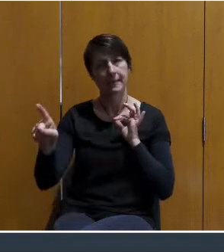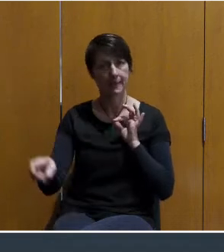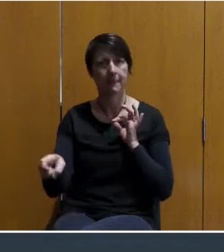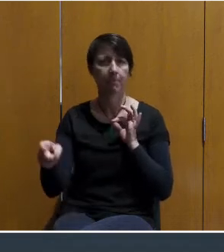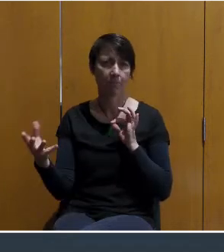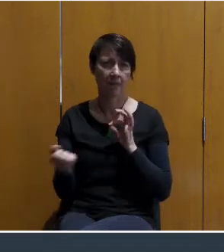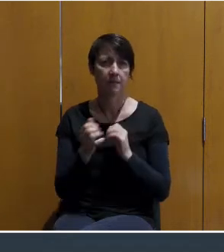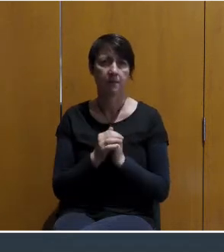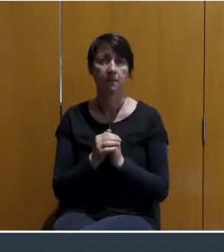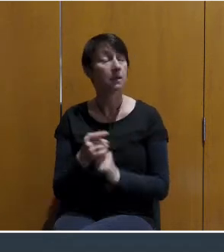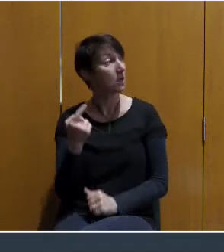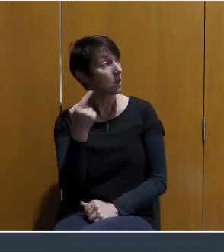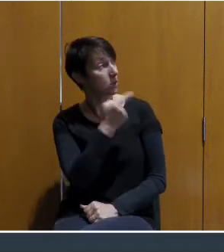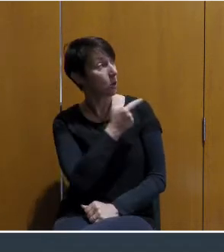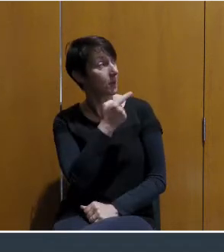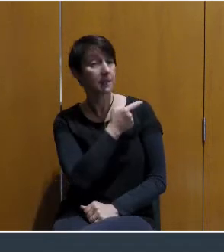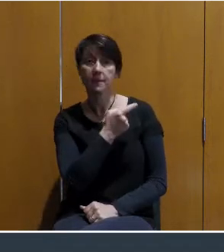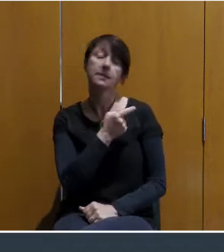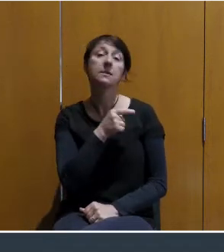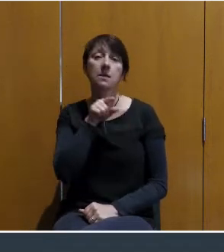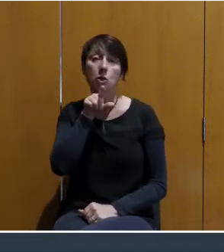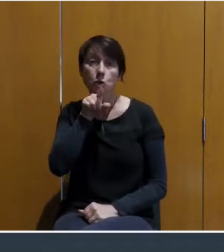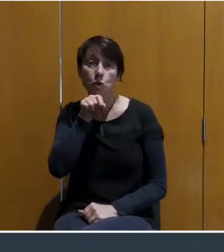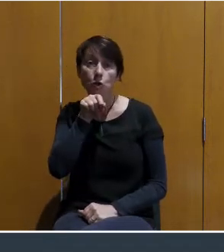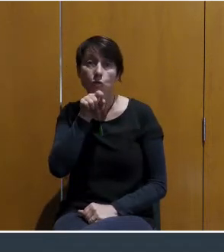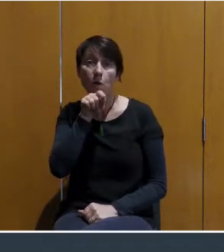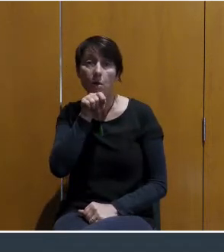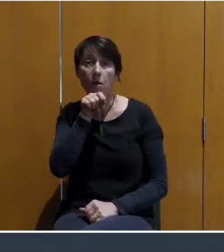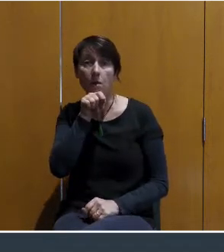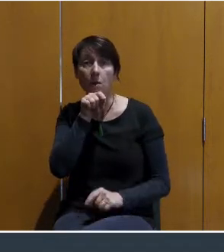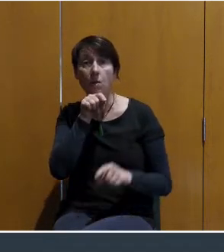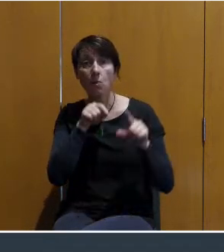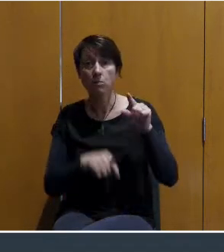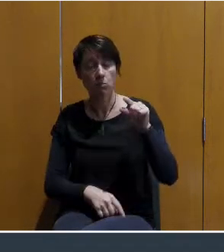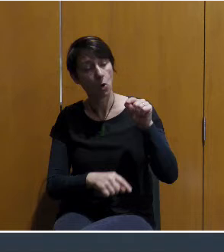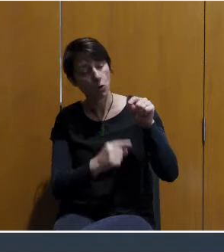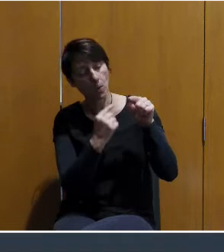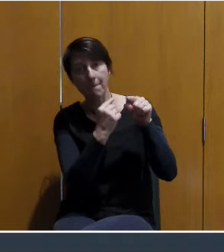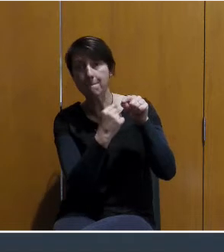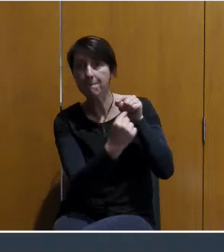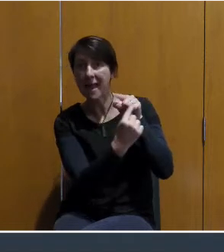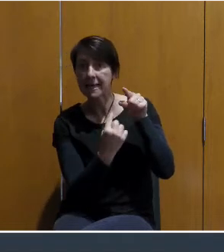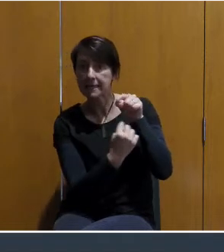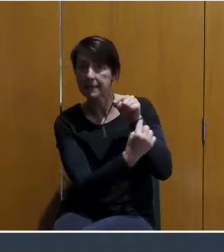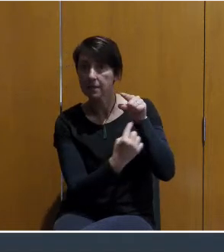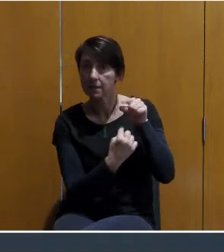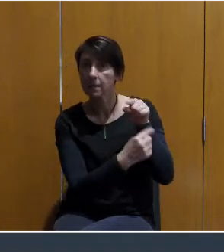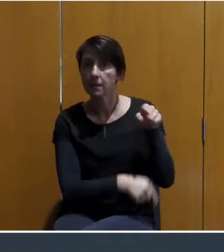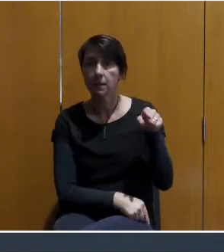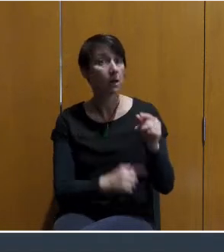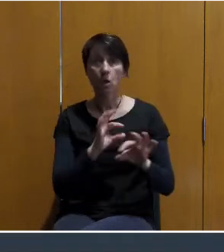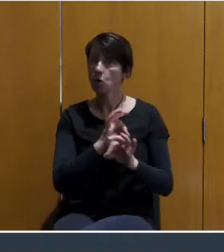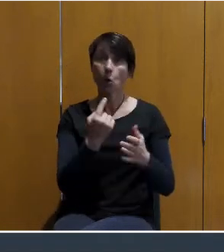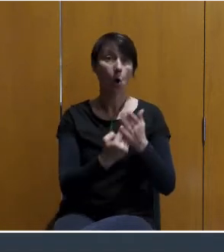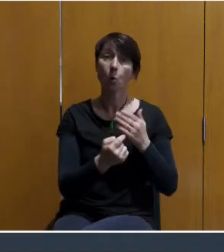So that's a banded dotterel. These are the ones that are on our beach. Not just Bayview, there's Aotearoa